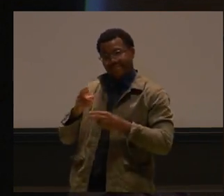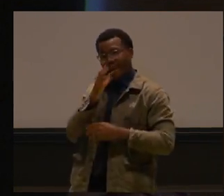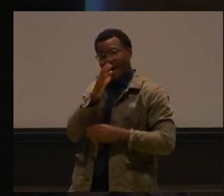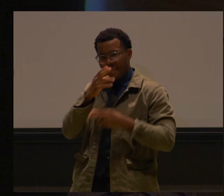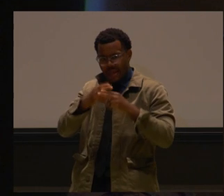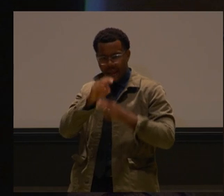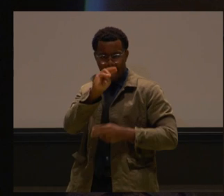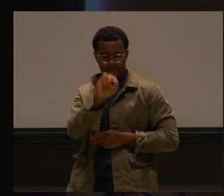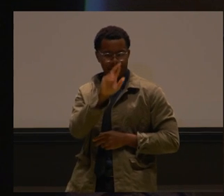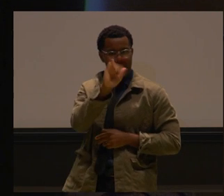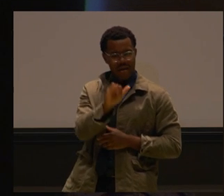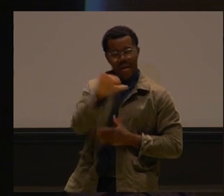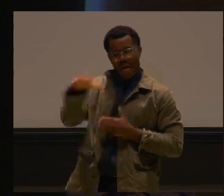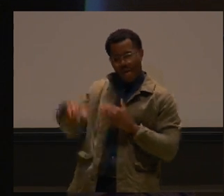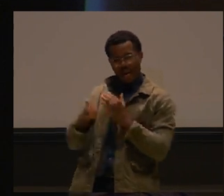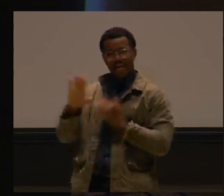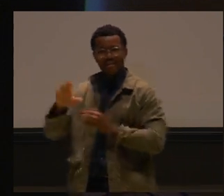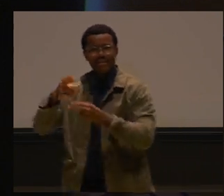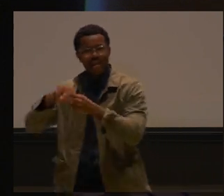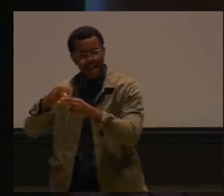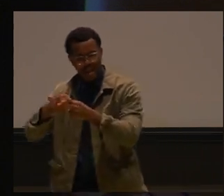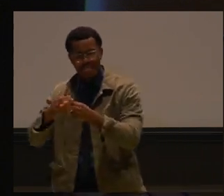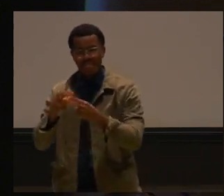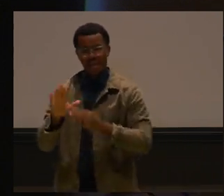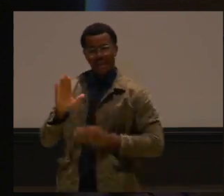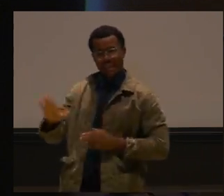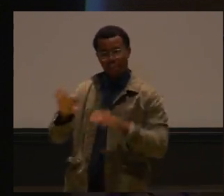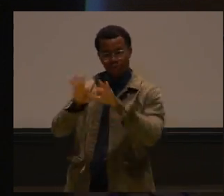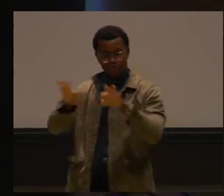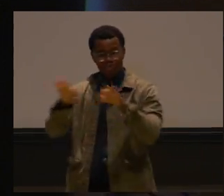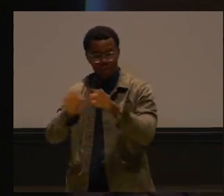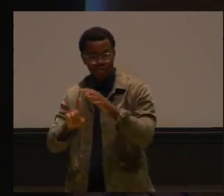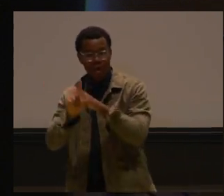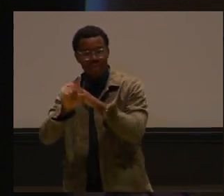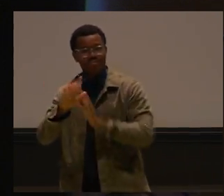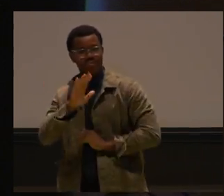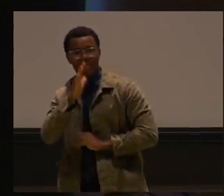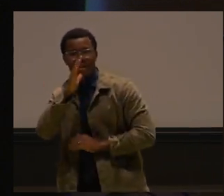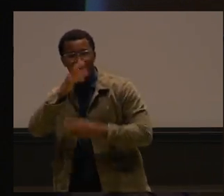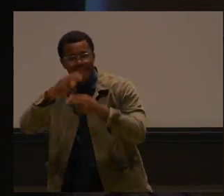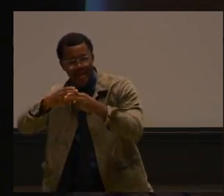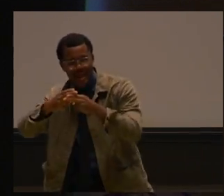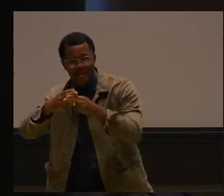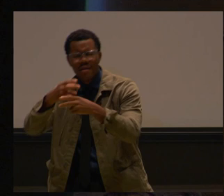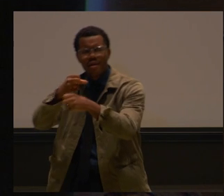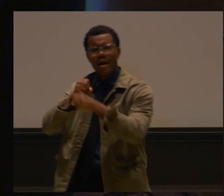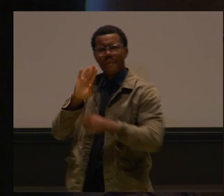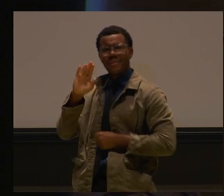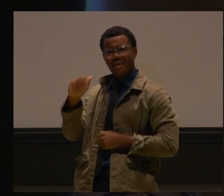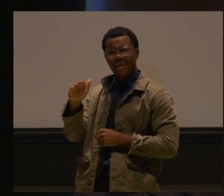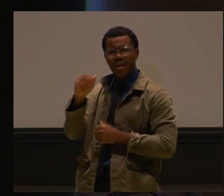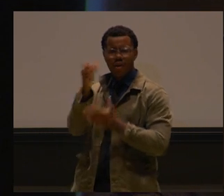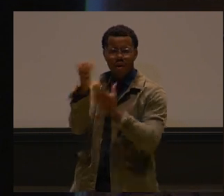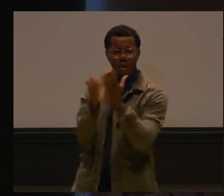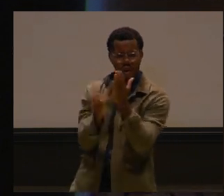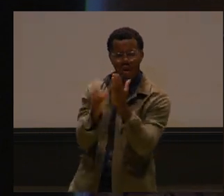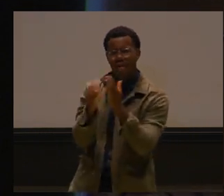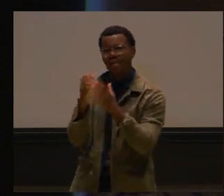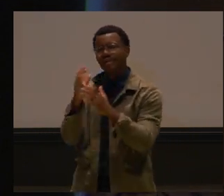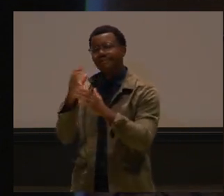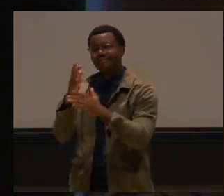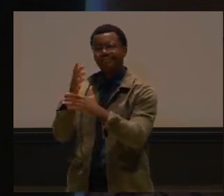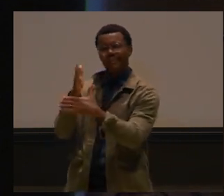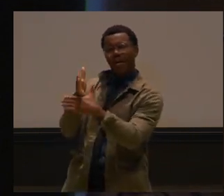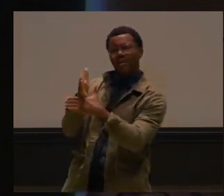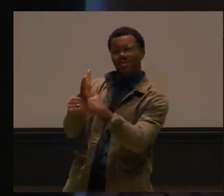so that she would appear on all of his degrees. He received a BA in art and psychology from Wabash College,